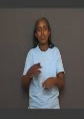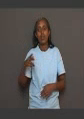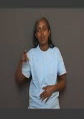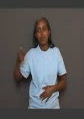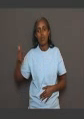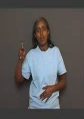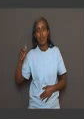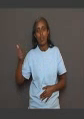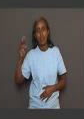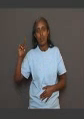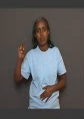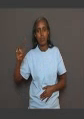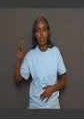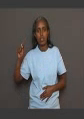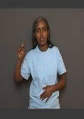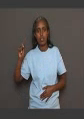parameter.